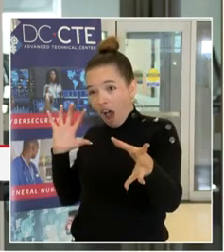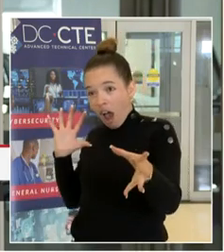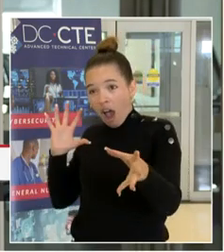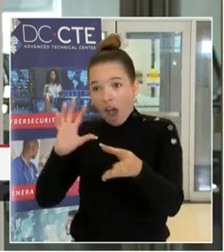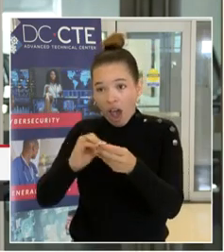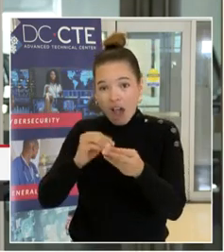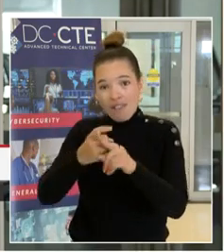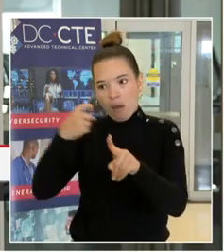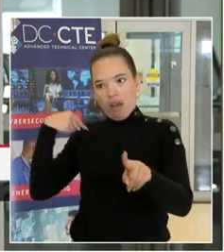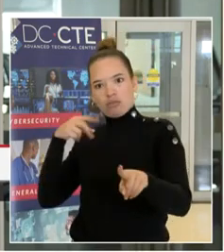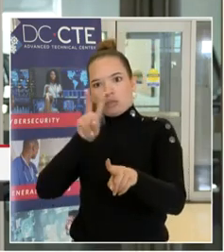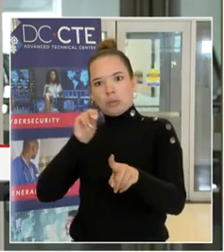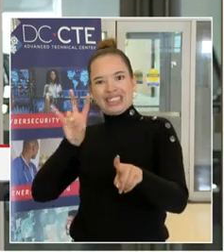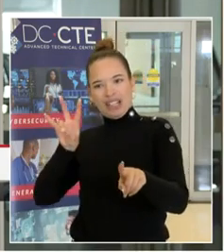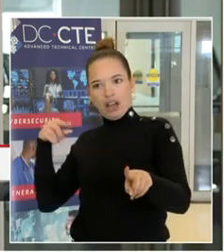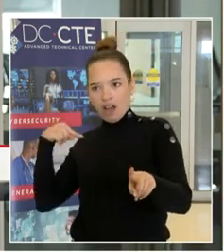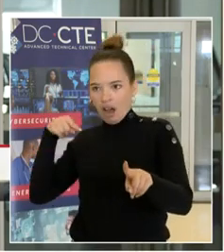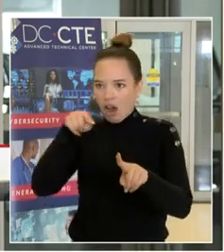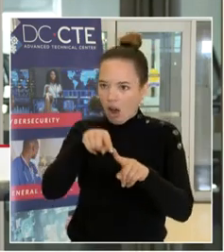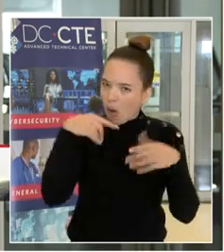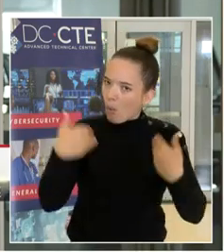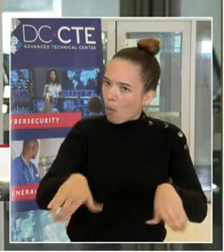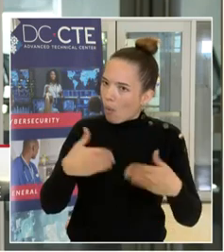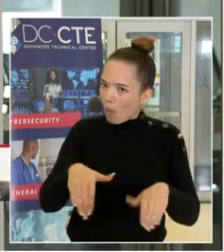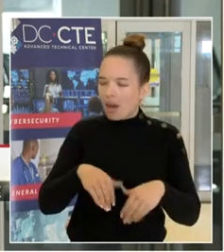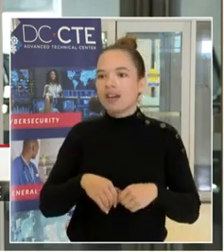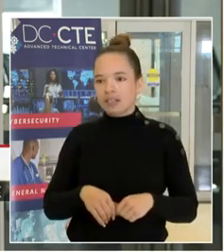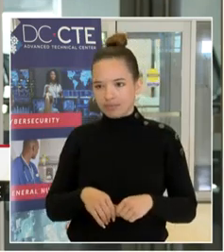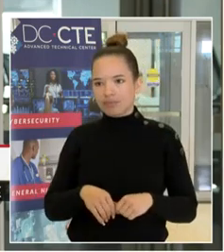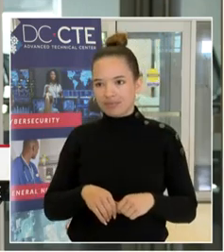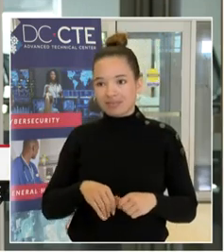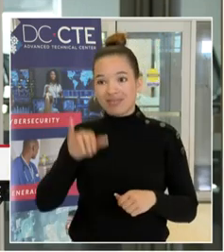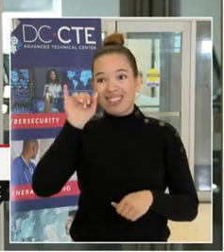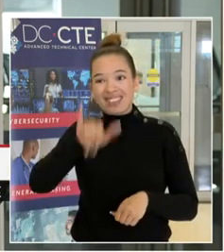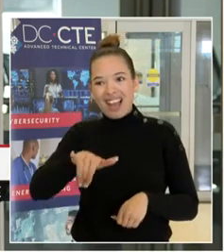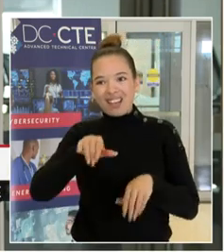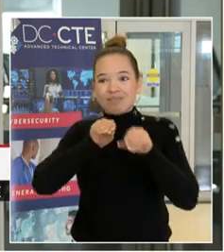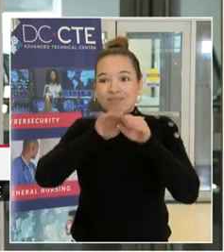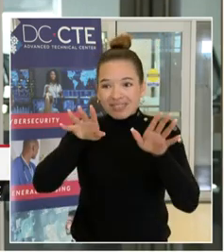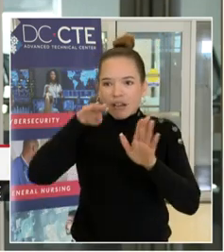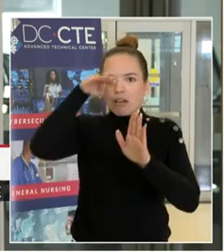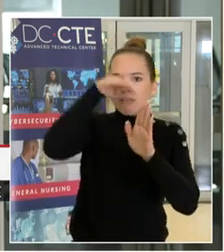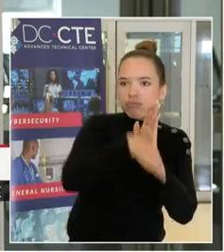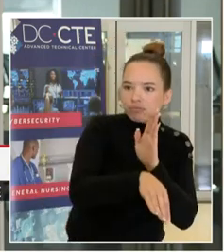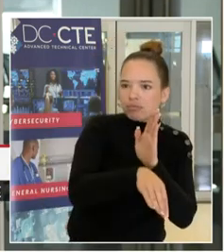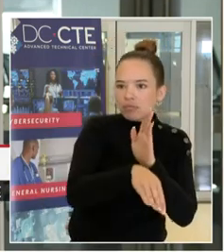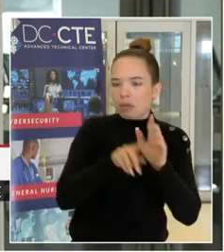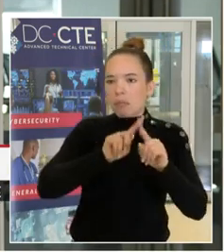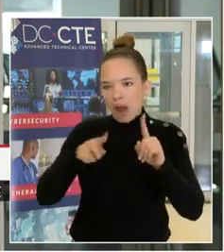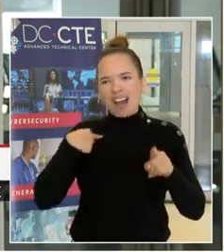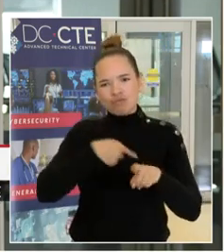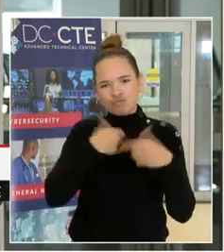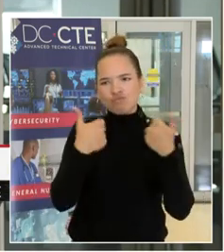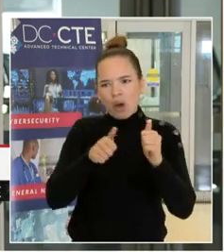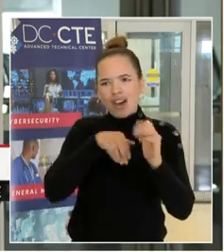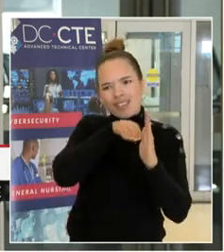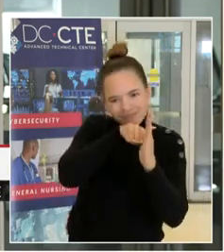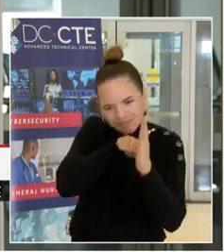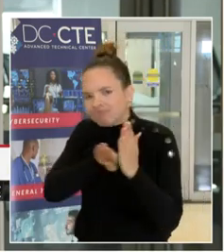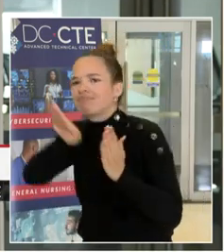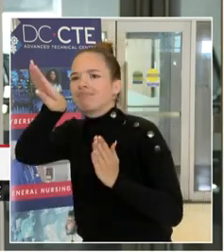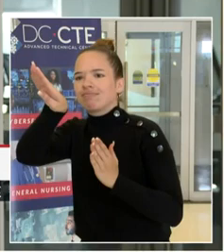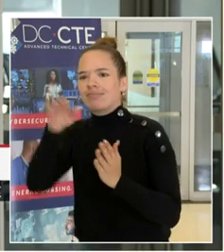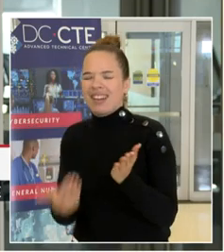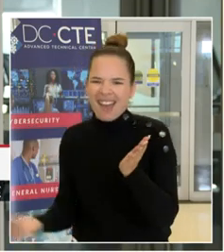only on getting back to where we were, but also on centering our public education system at the heart of our city's